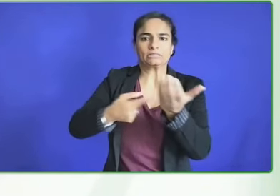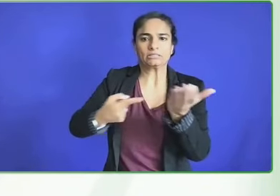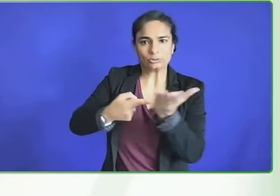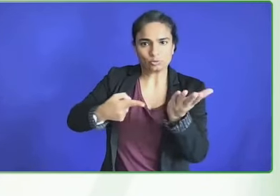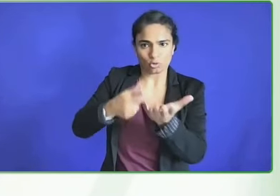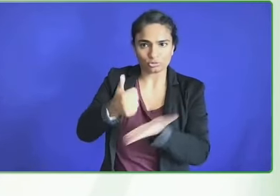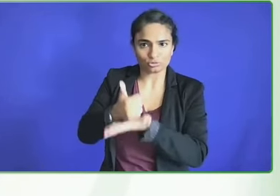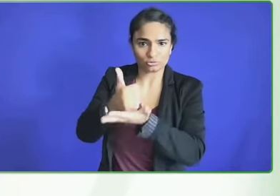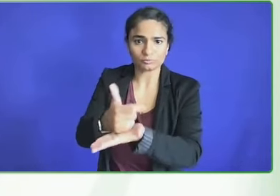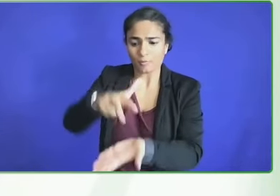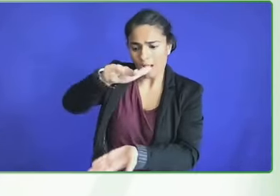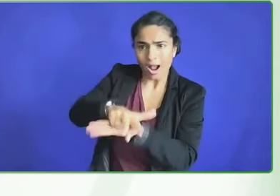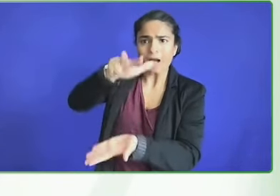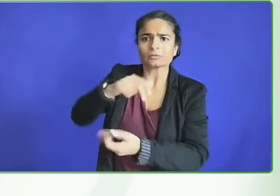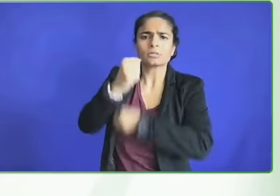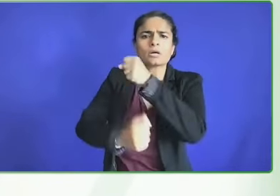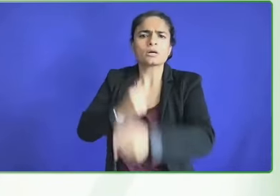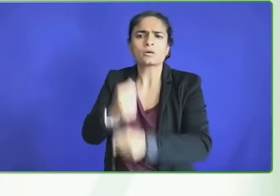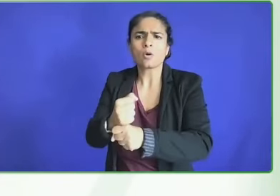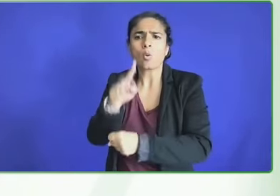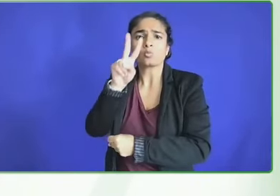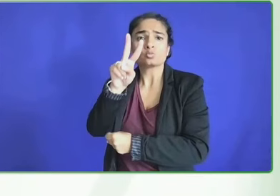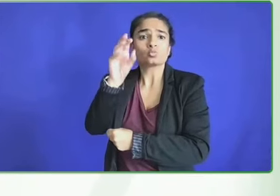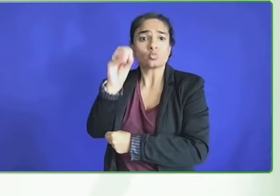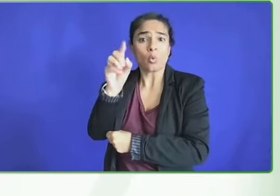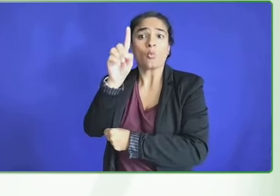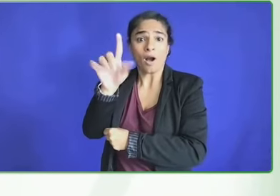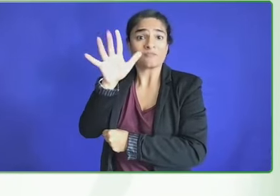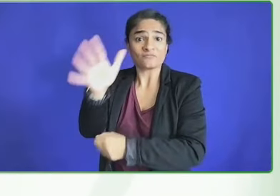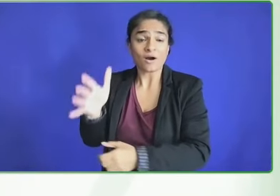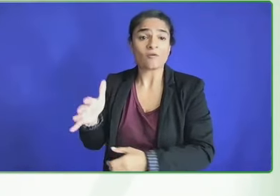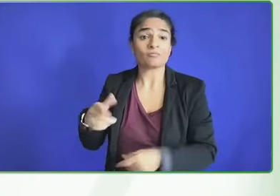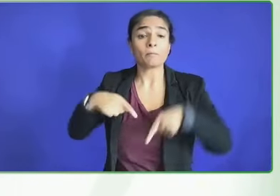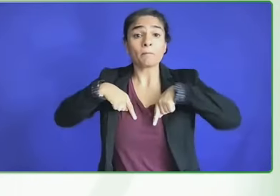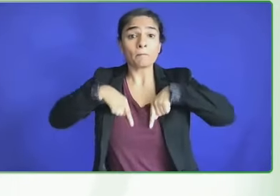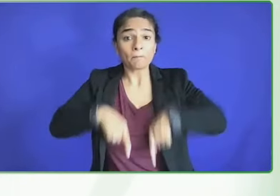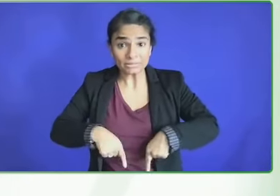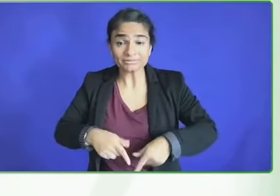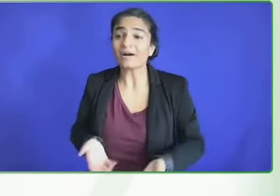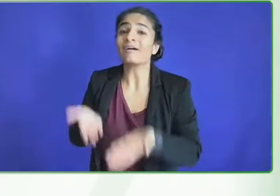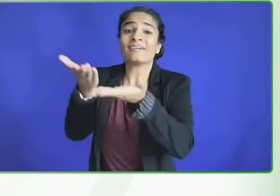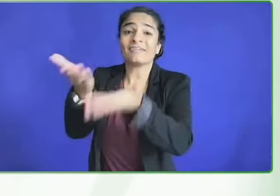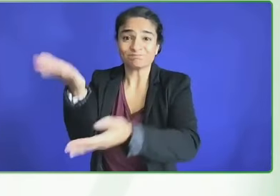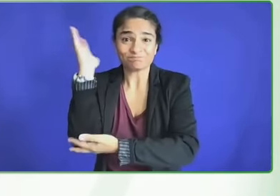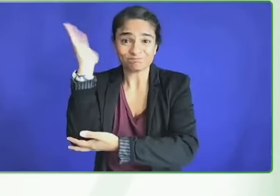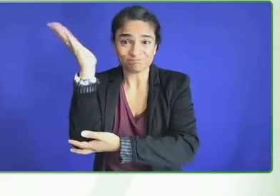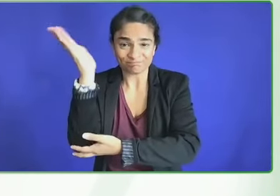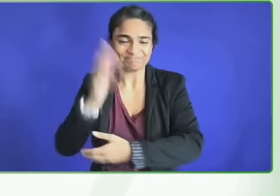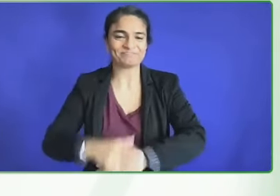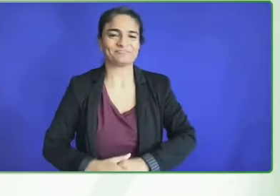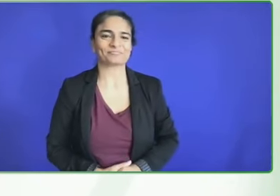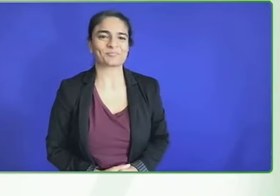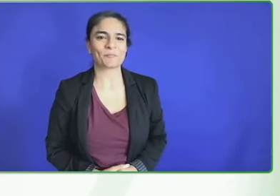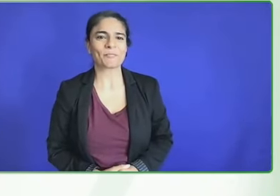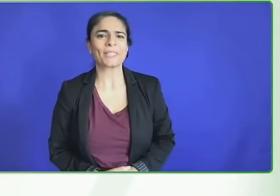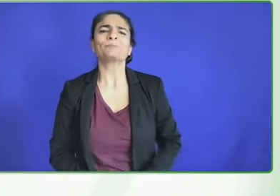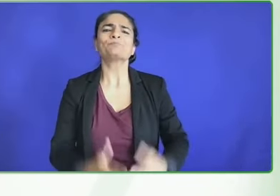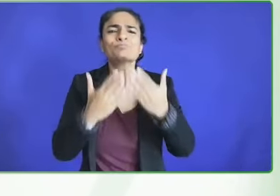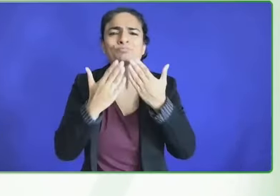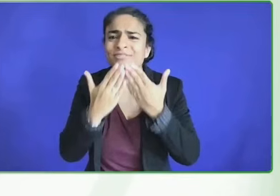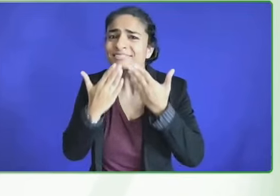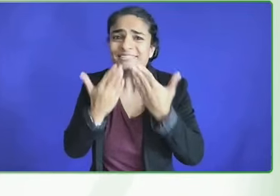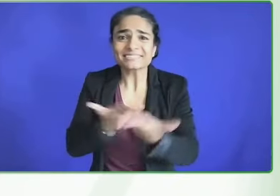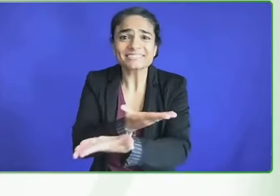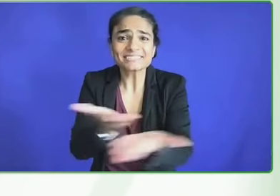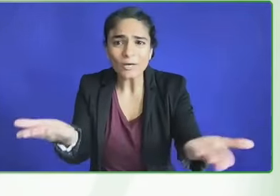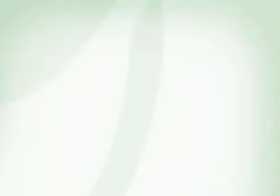this afternoon. I assume there's somebody doing my slide deck as I go along. All right. So it's my pleasure to be with you today and to present on